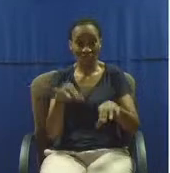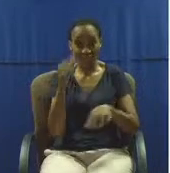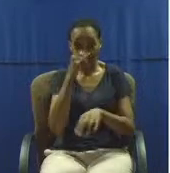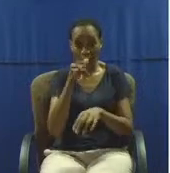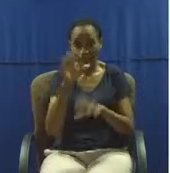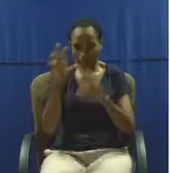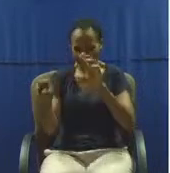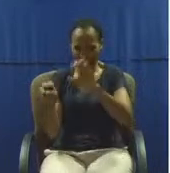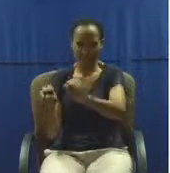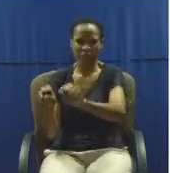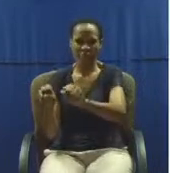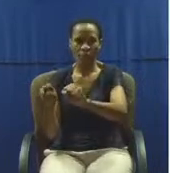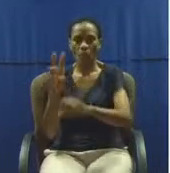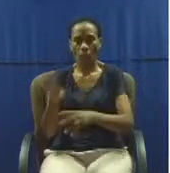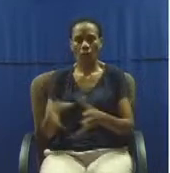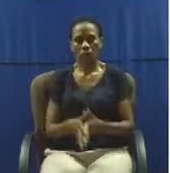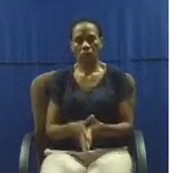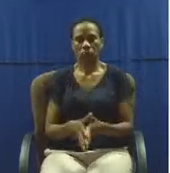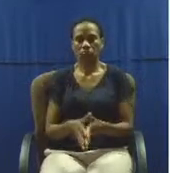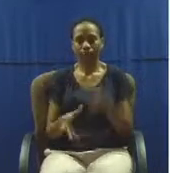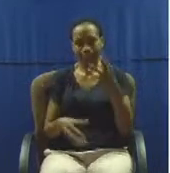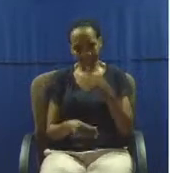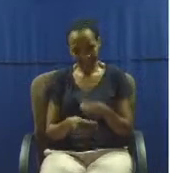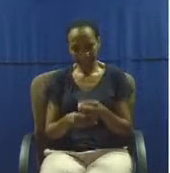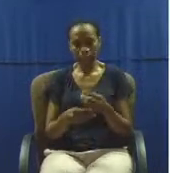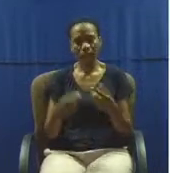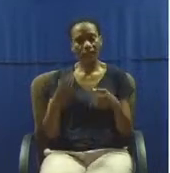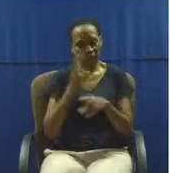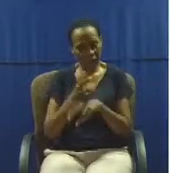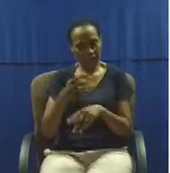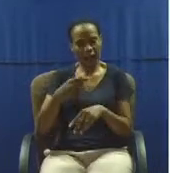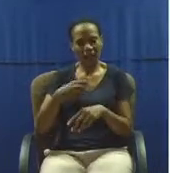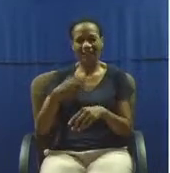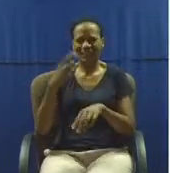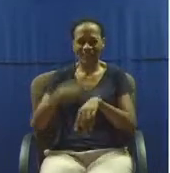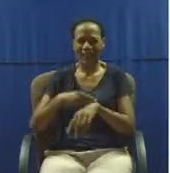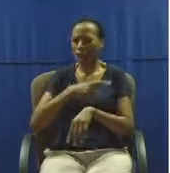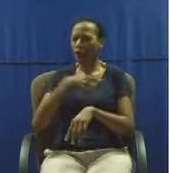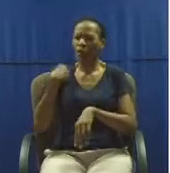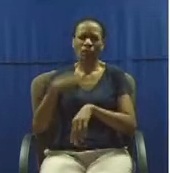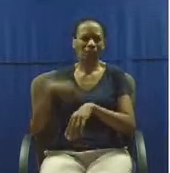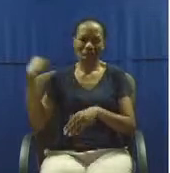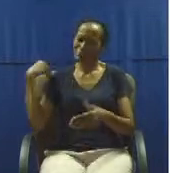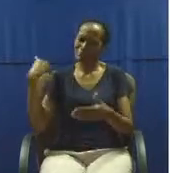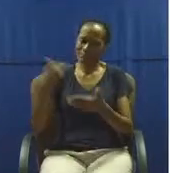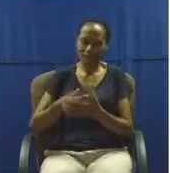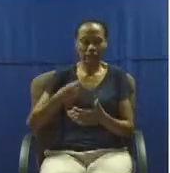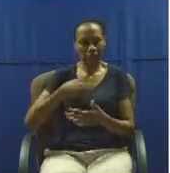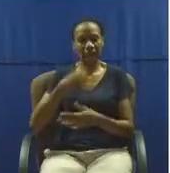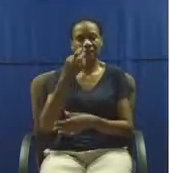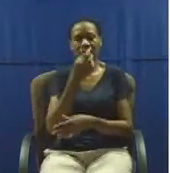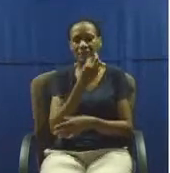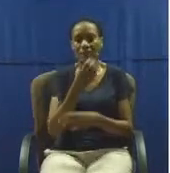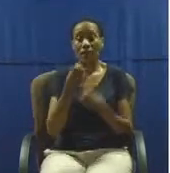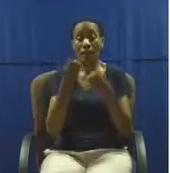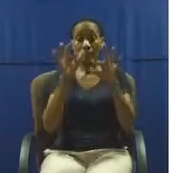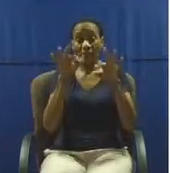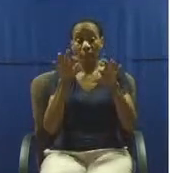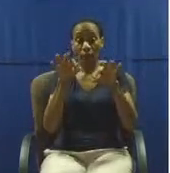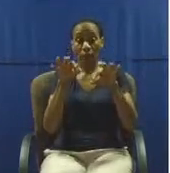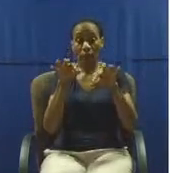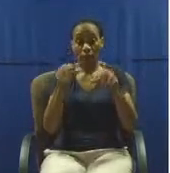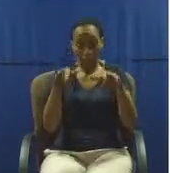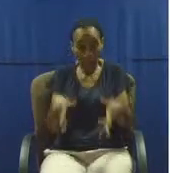criminality. And of course, what we have said over time is that our population has risen. And